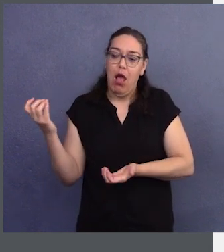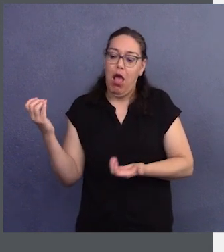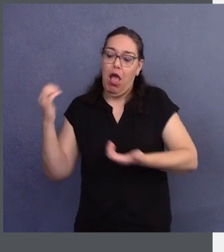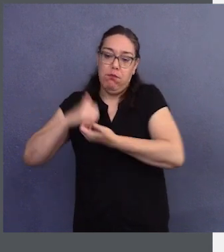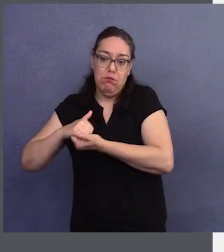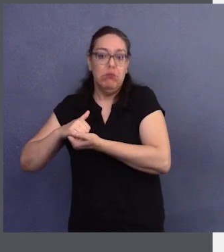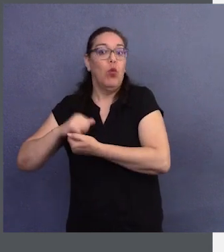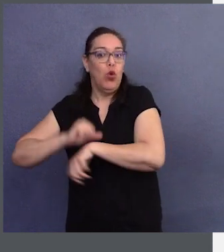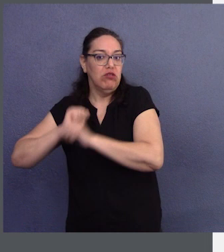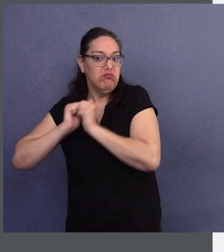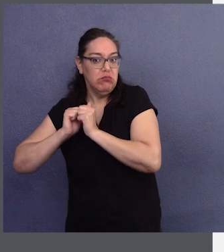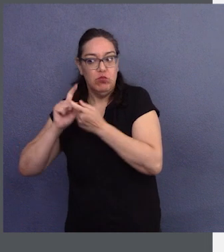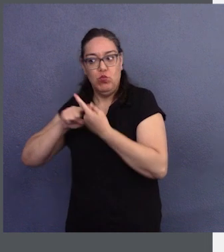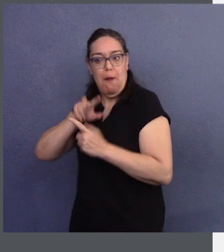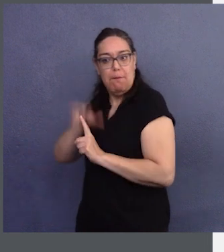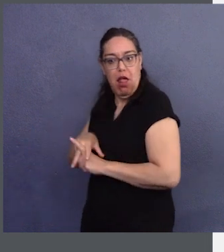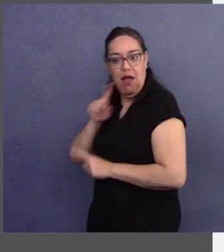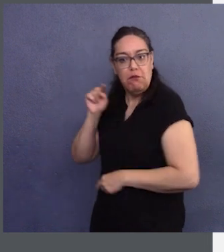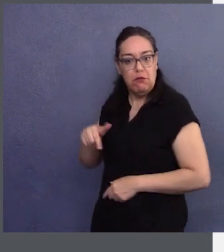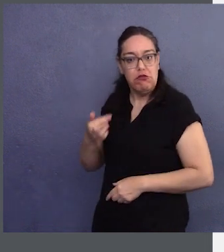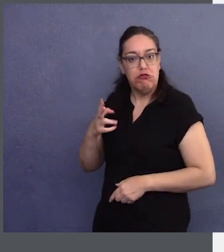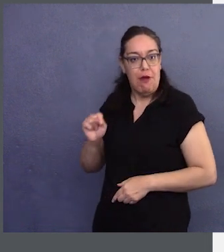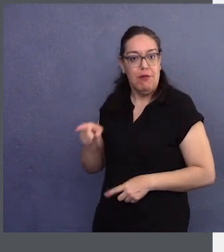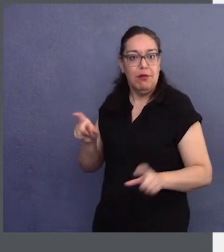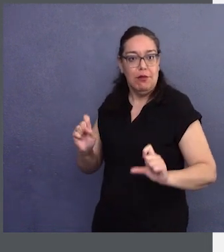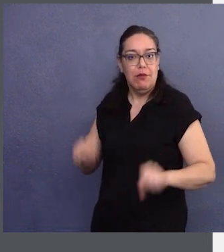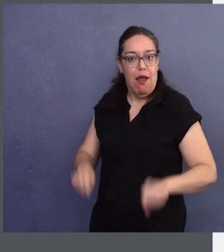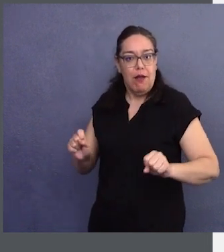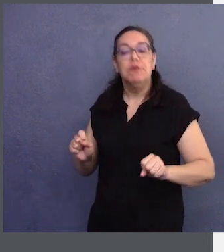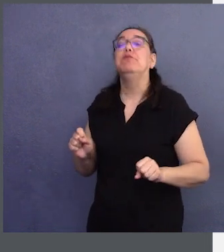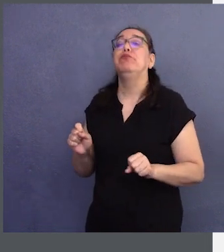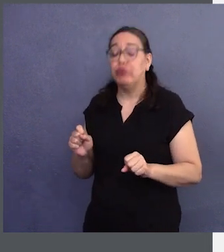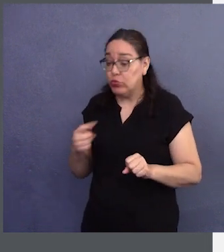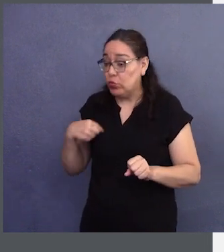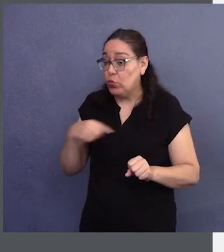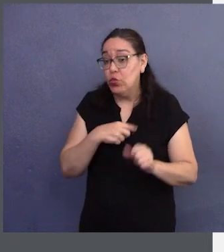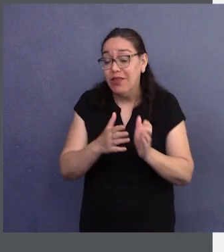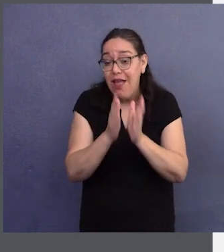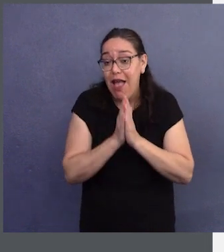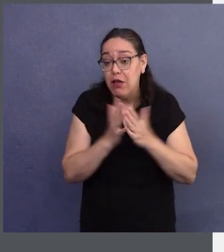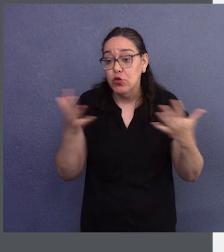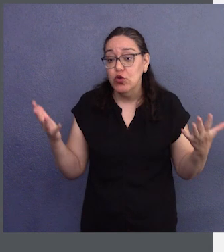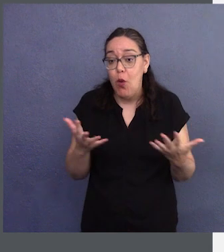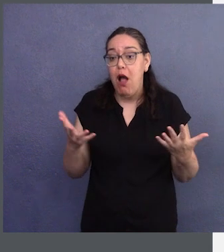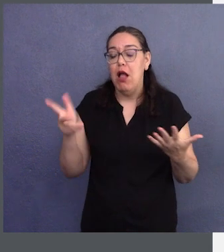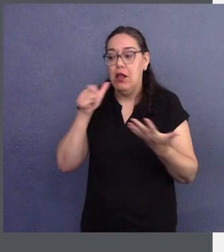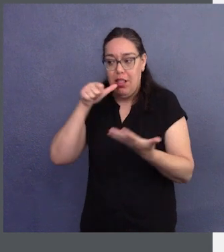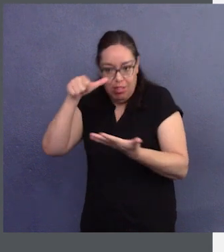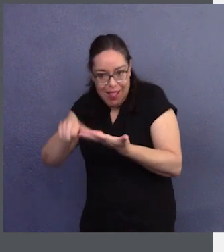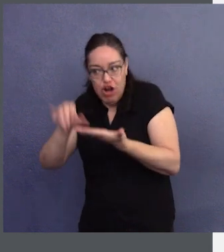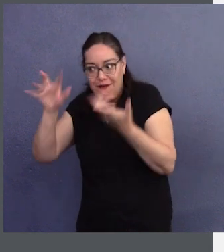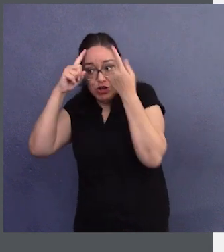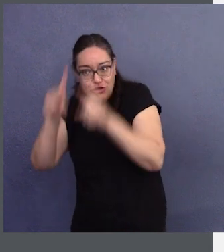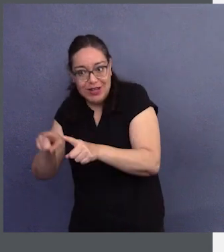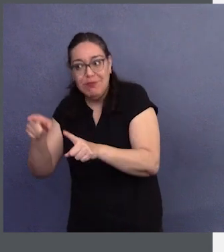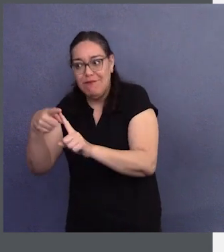able to apply for this grant opportunity. What we do ask is that there is a letter of agreement just to make sure